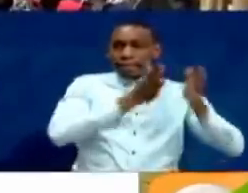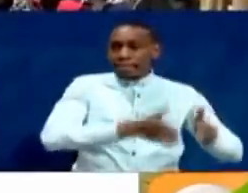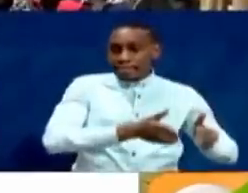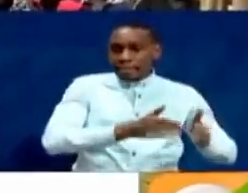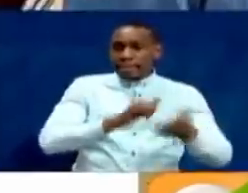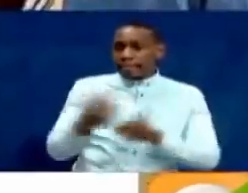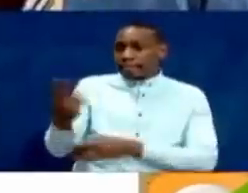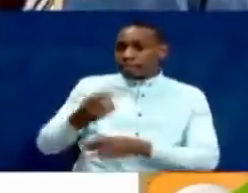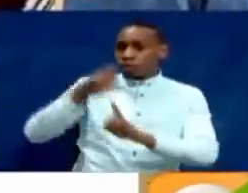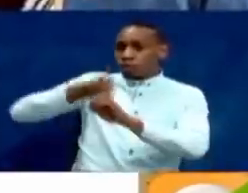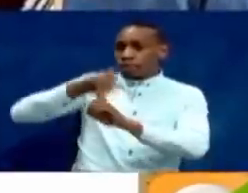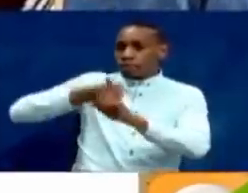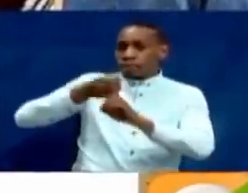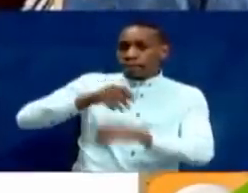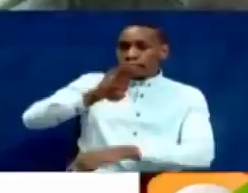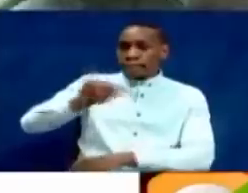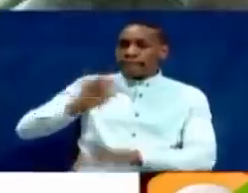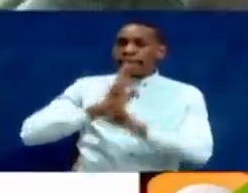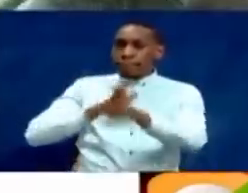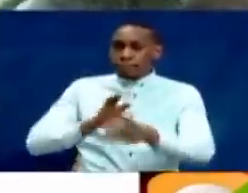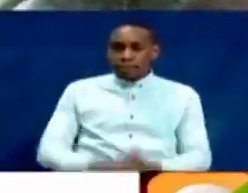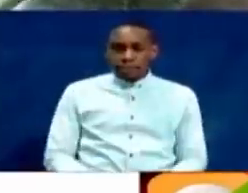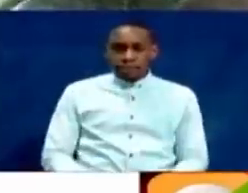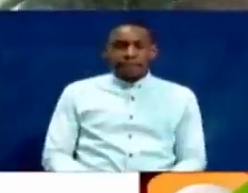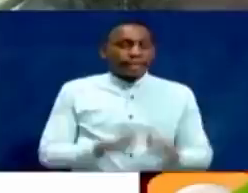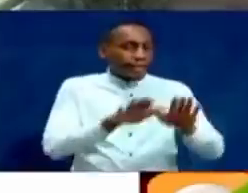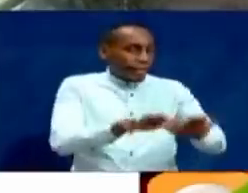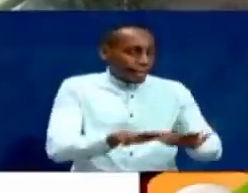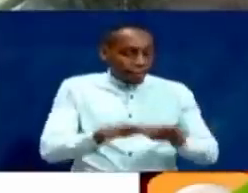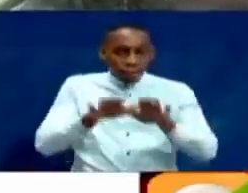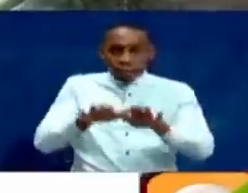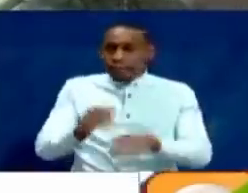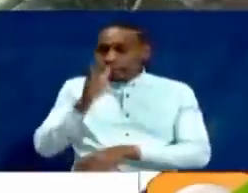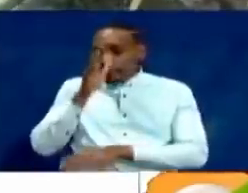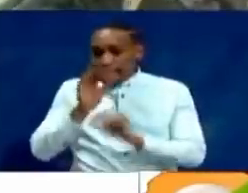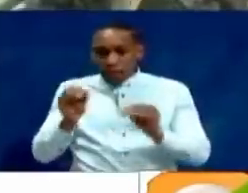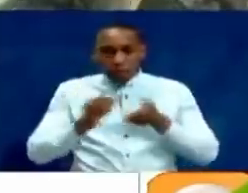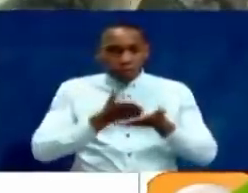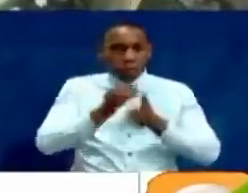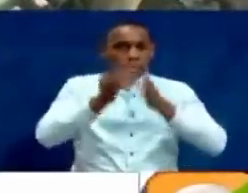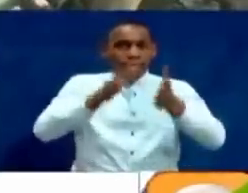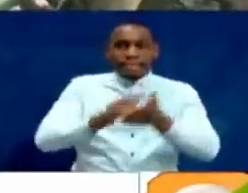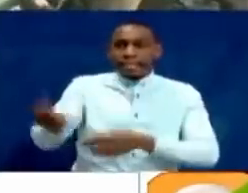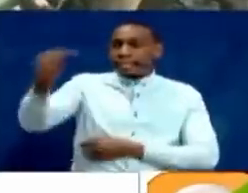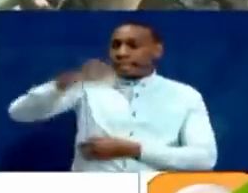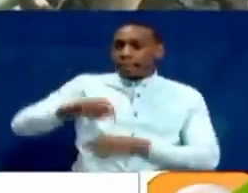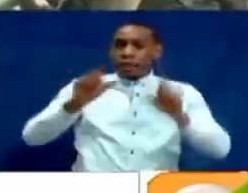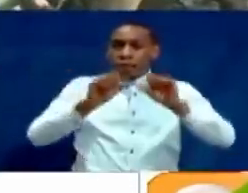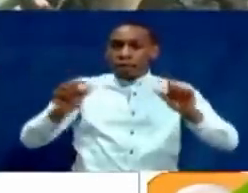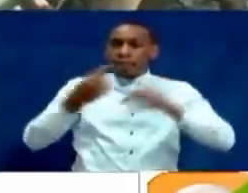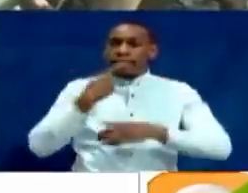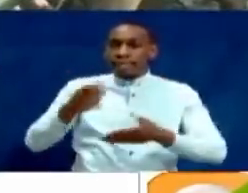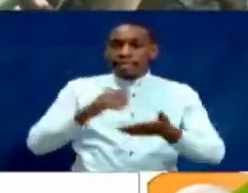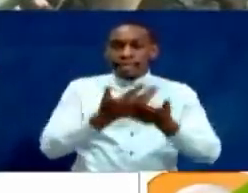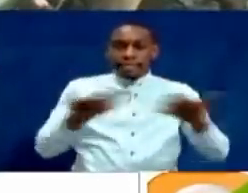Wamushamba, where they drummed up support for the BBI report. Tuchunge sana tusidanganywe na viongozi ambao wanakuja kutuambia ile